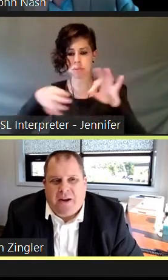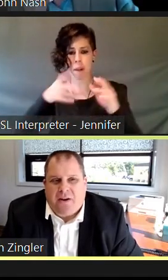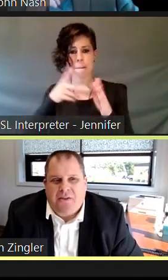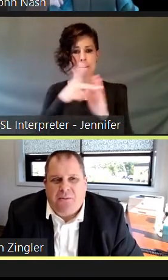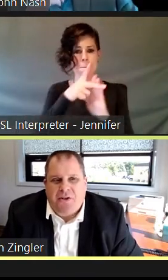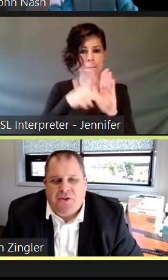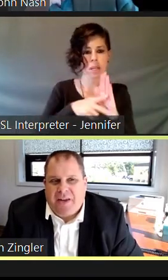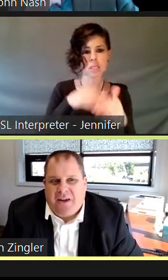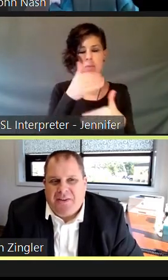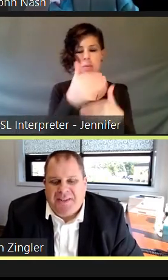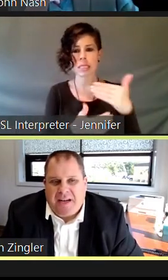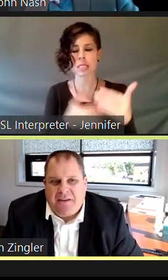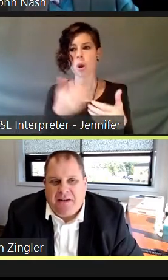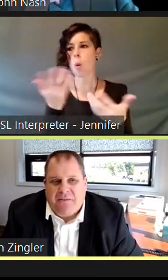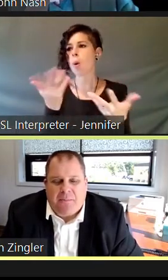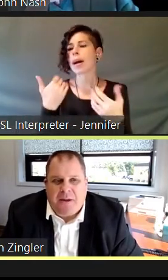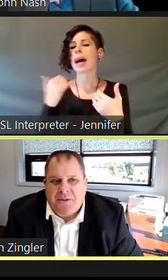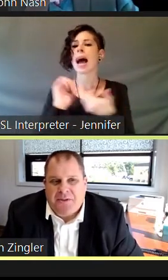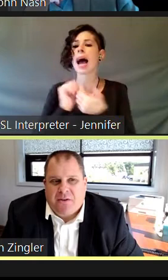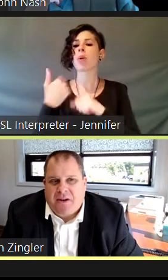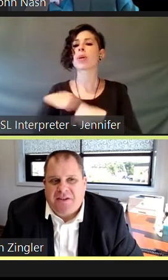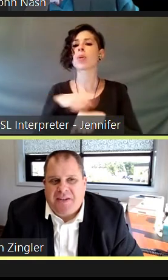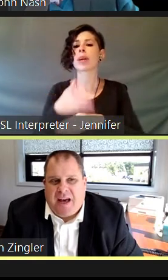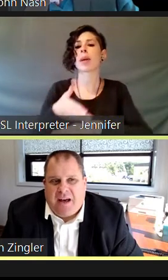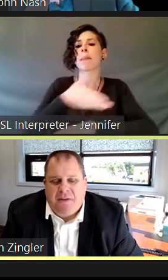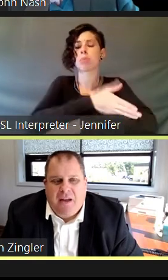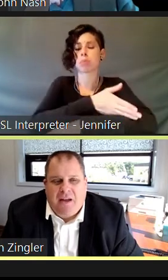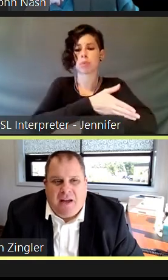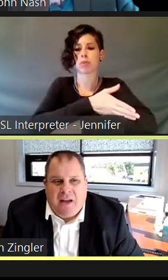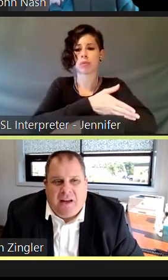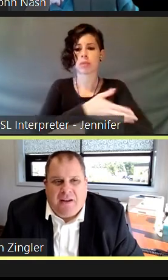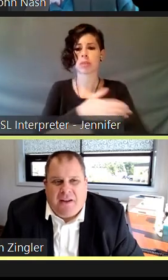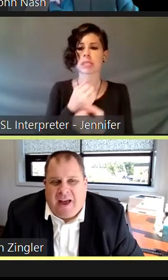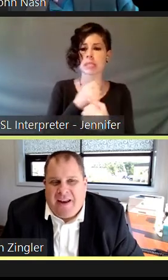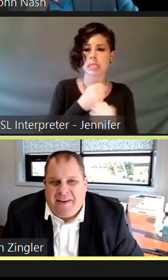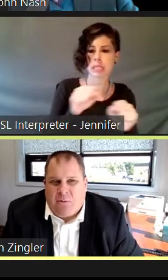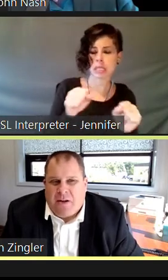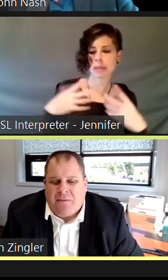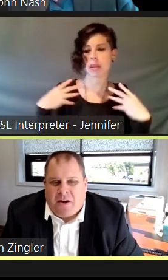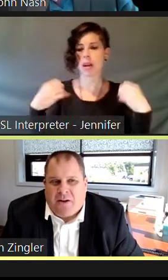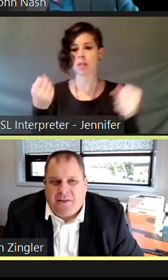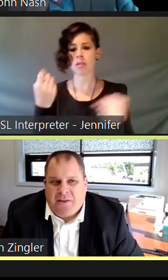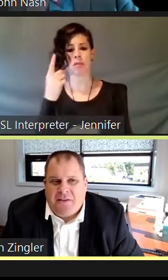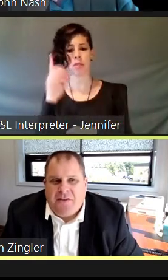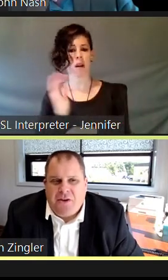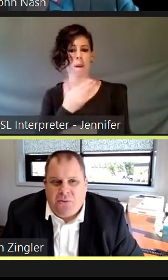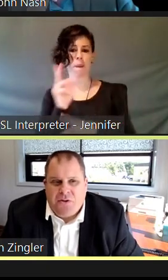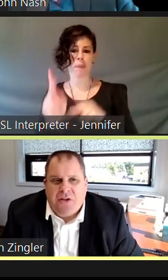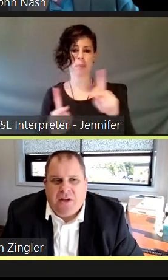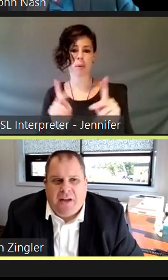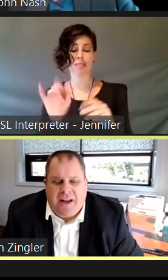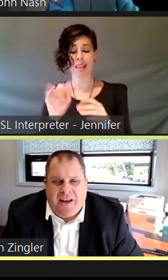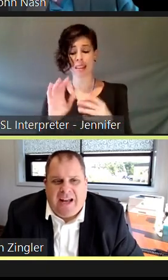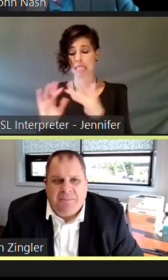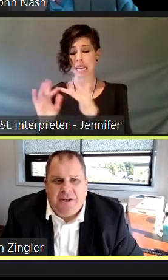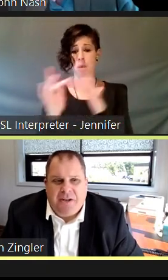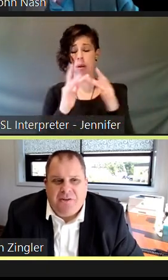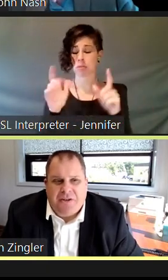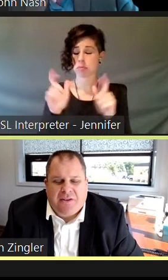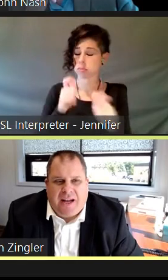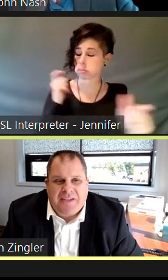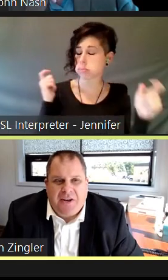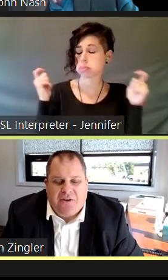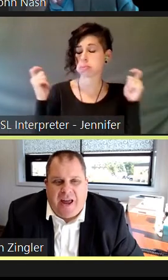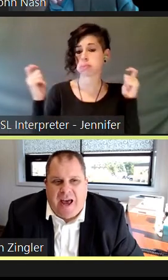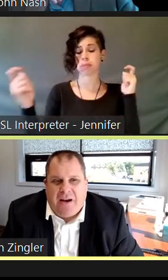do better to ensure the health and safety of our people served and our staff. And that network of ARCs is huge and has been huge